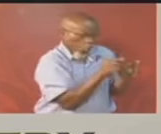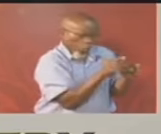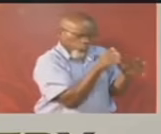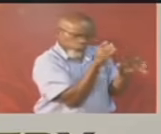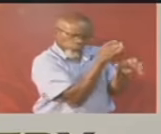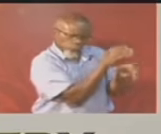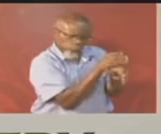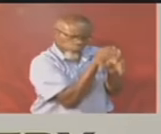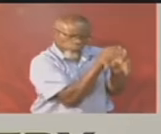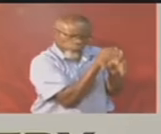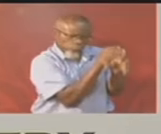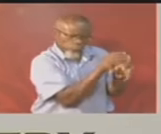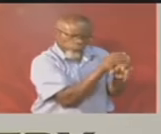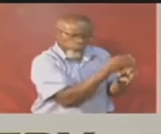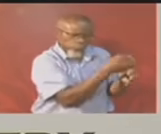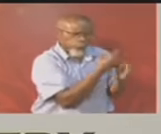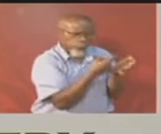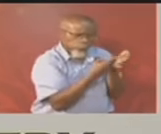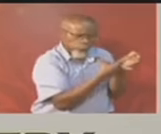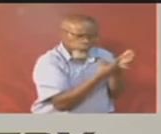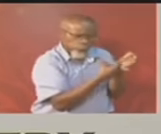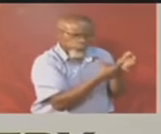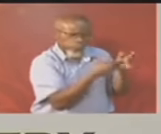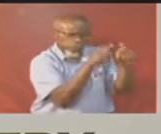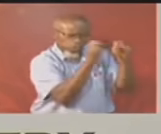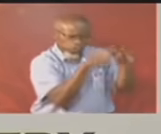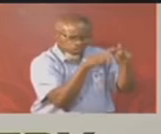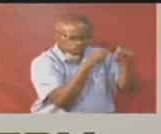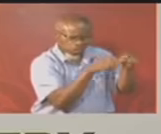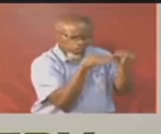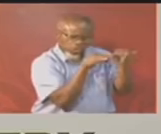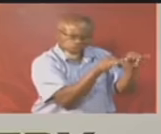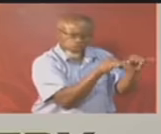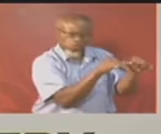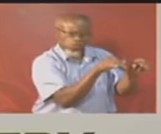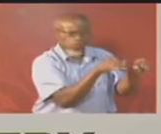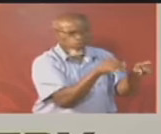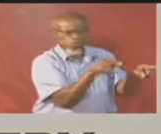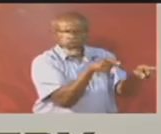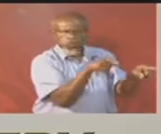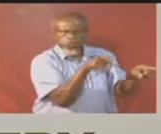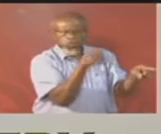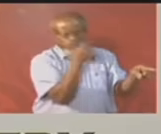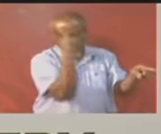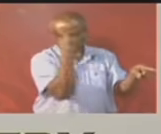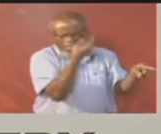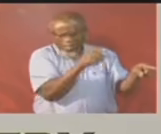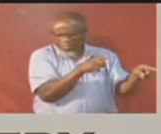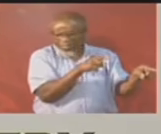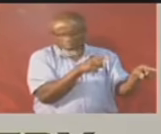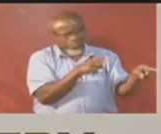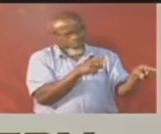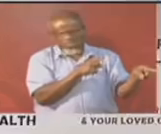And once again, that sort of occurrence is extremely unlikely. Thank you very much.